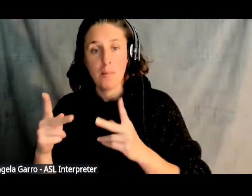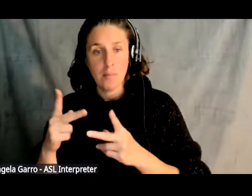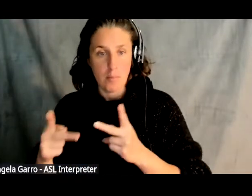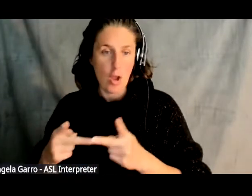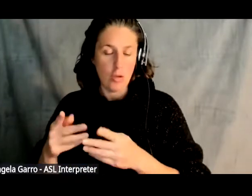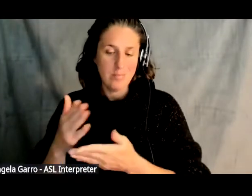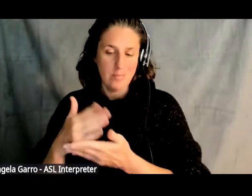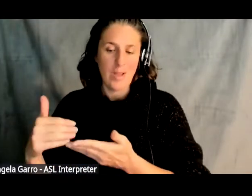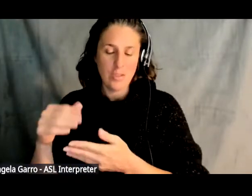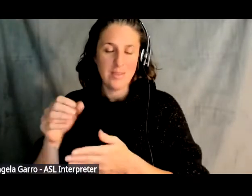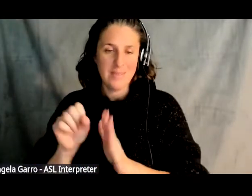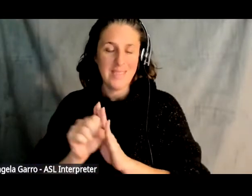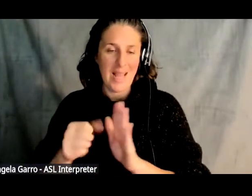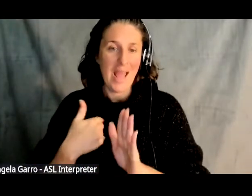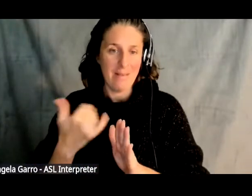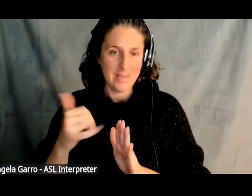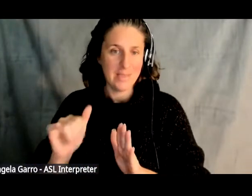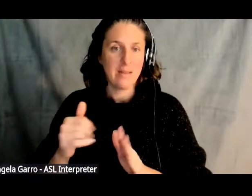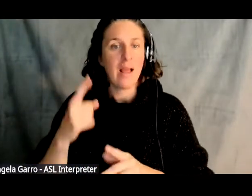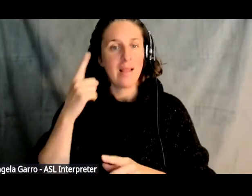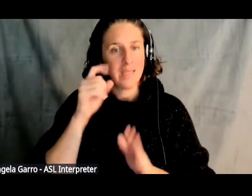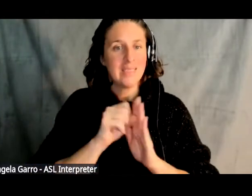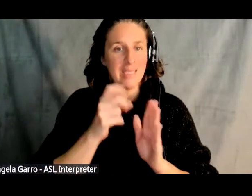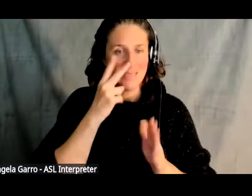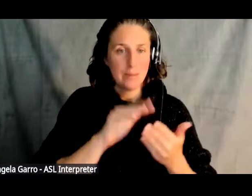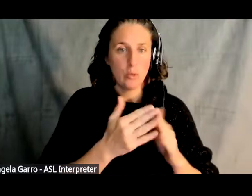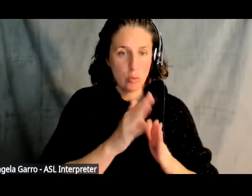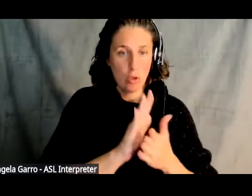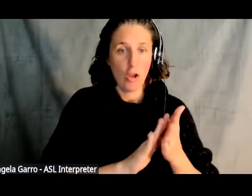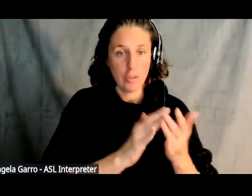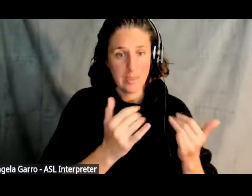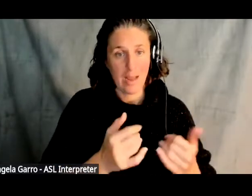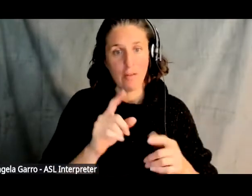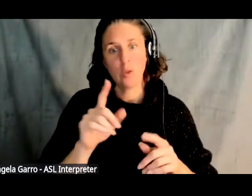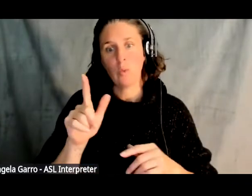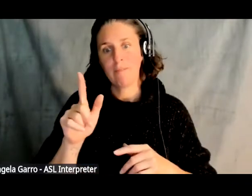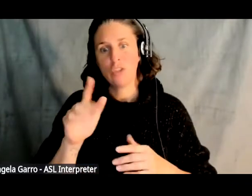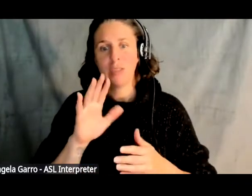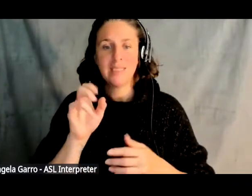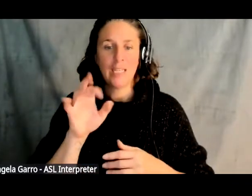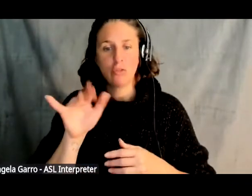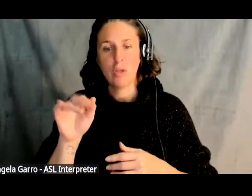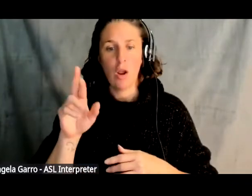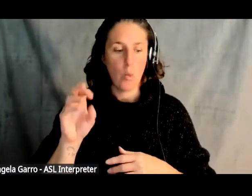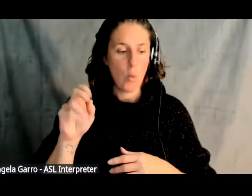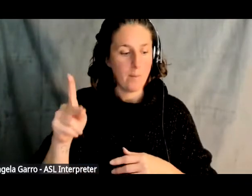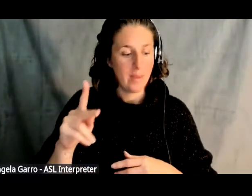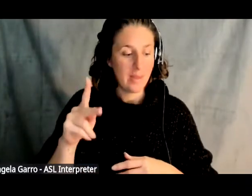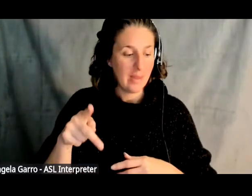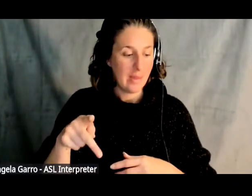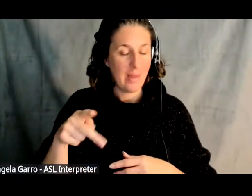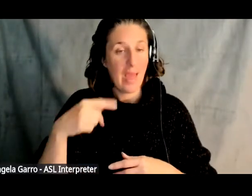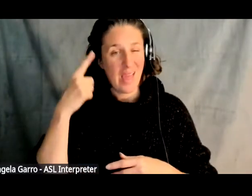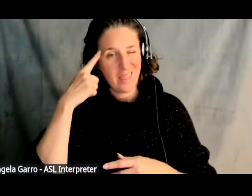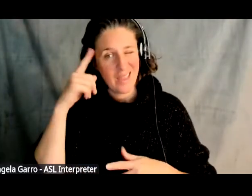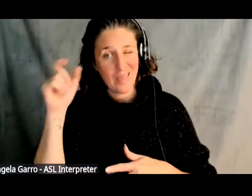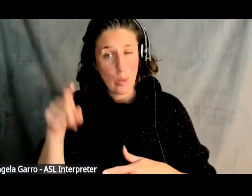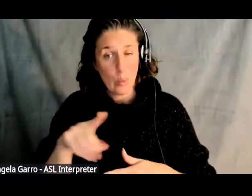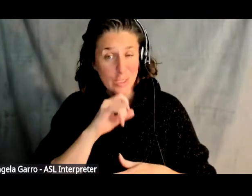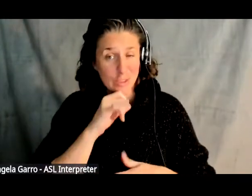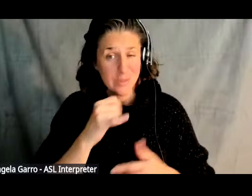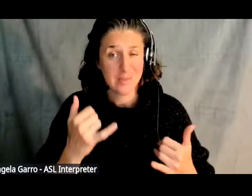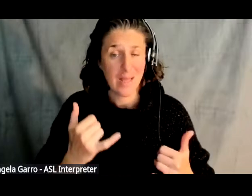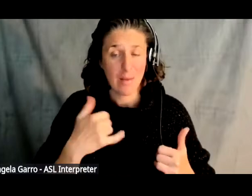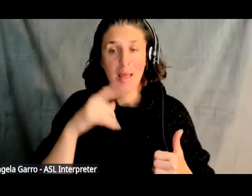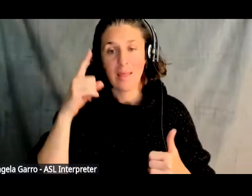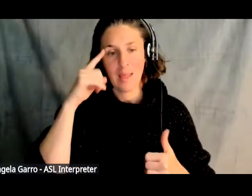state sees the community colleges now as sort of the 21st century ROP. I think the question is, and I think this is